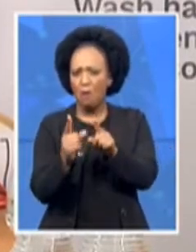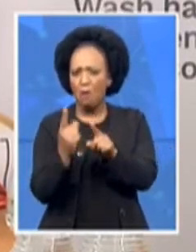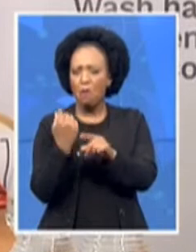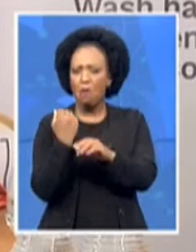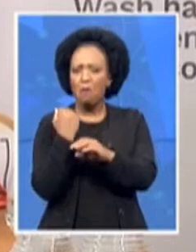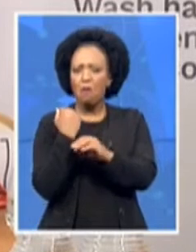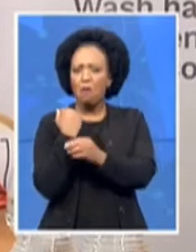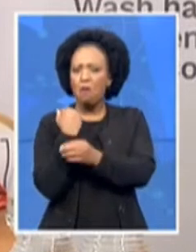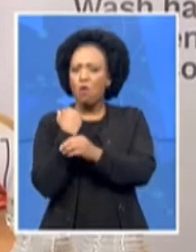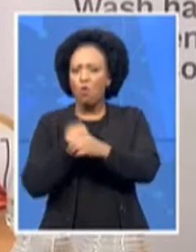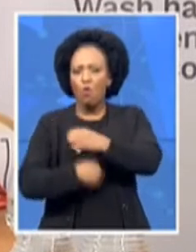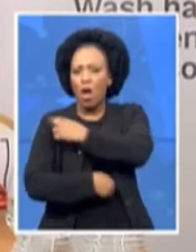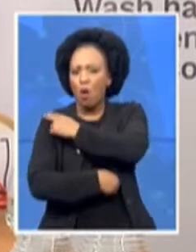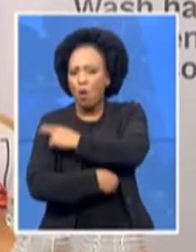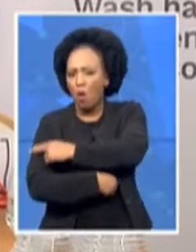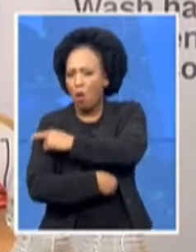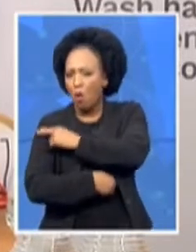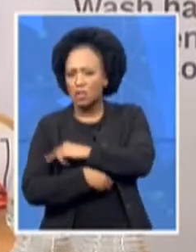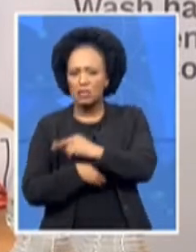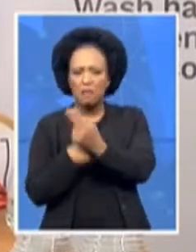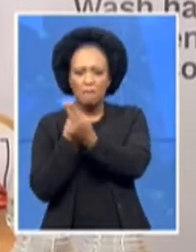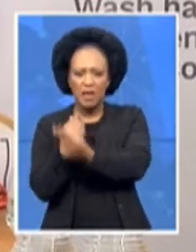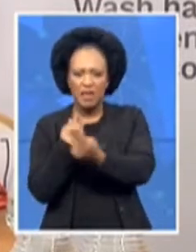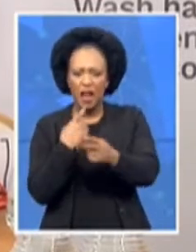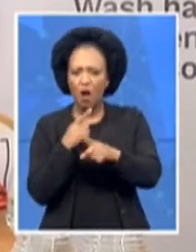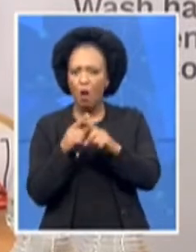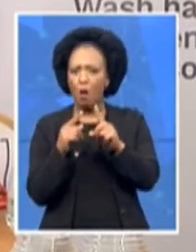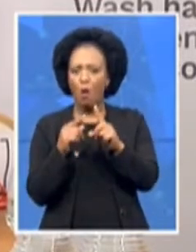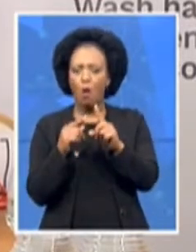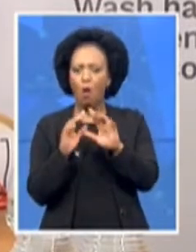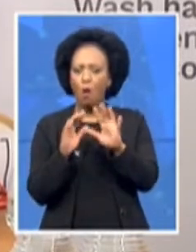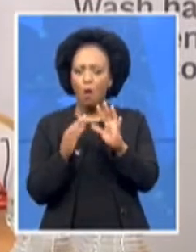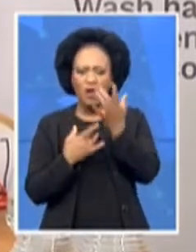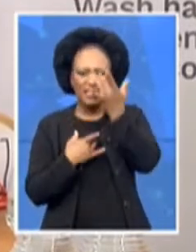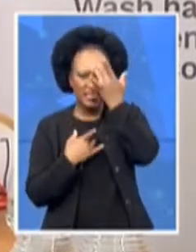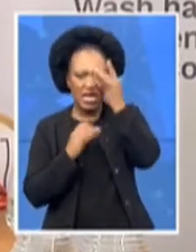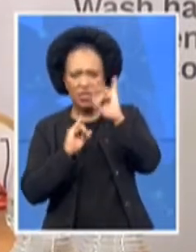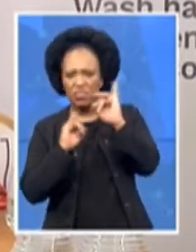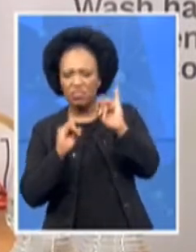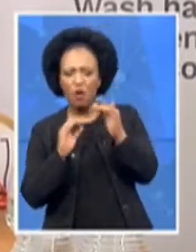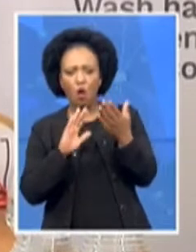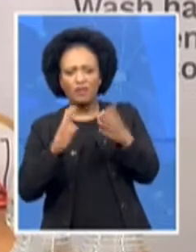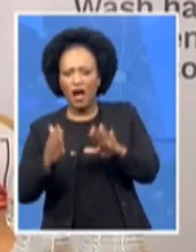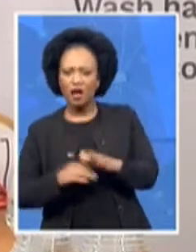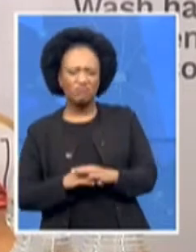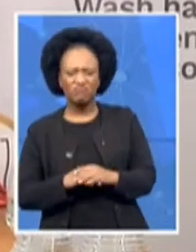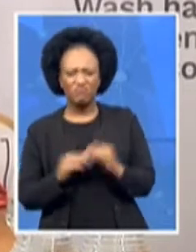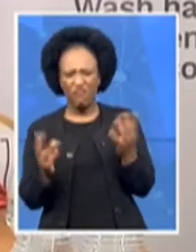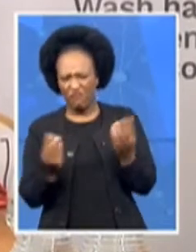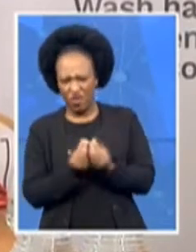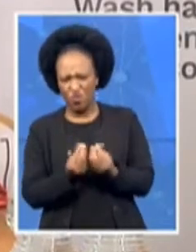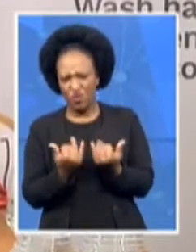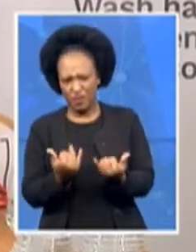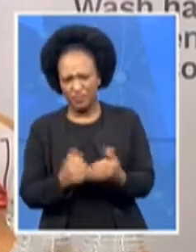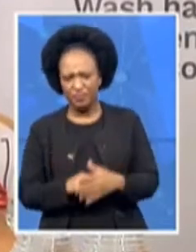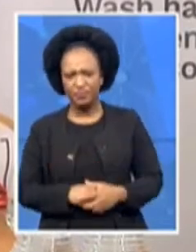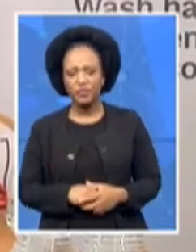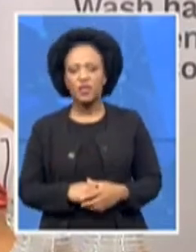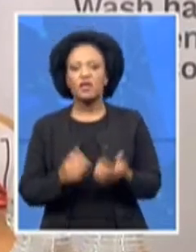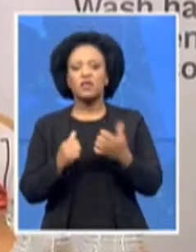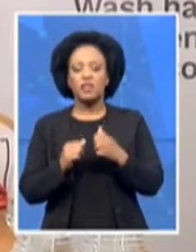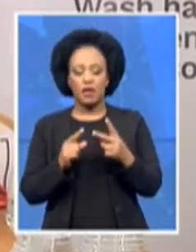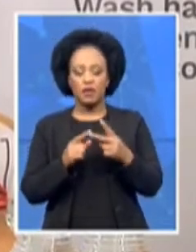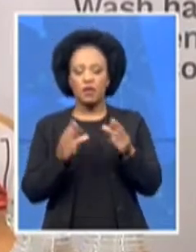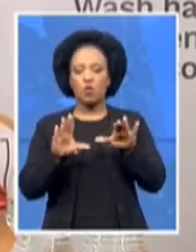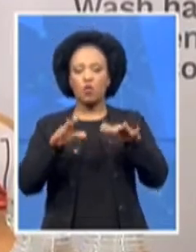that they even demise. Then we vaccinated the second lot, which was the teachers. Every week in the Free State, you'd hear